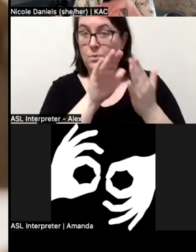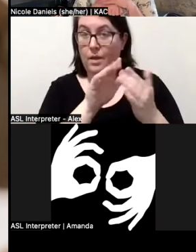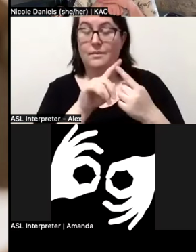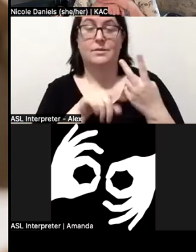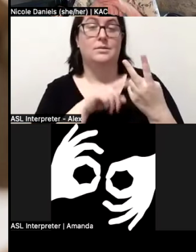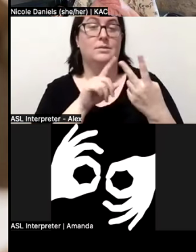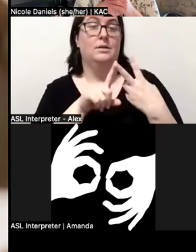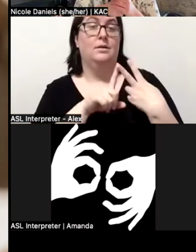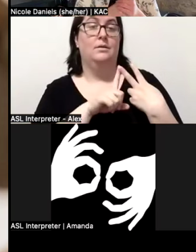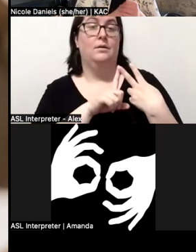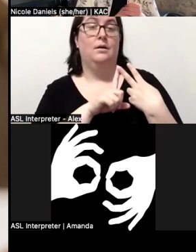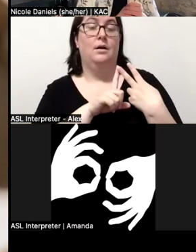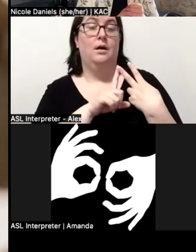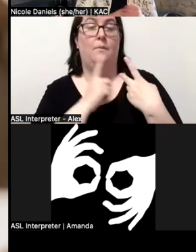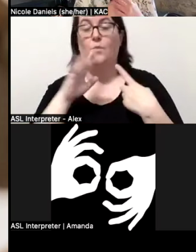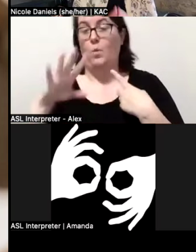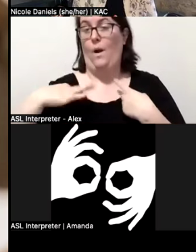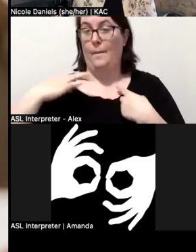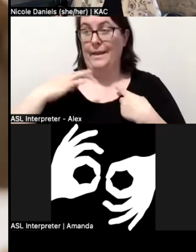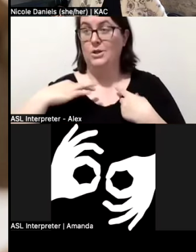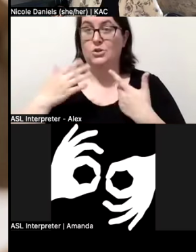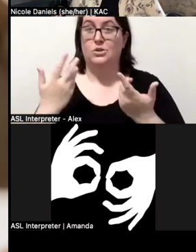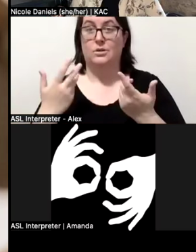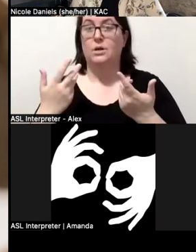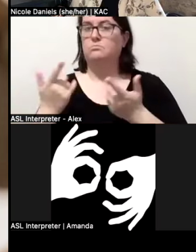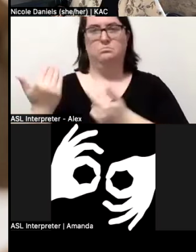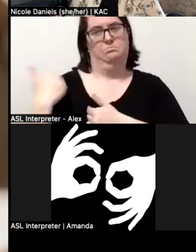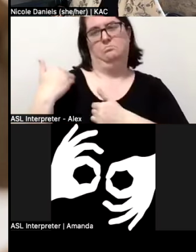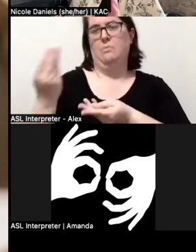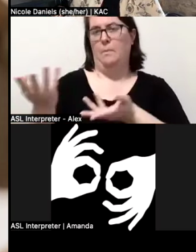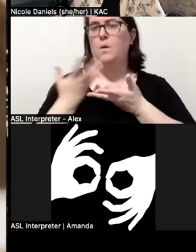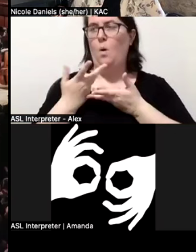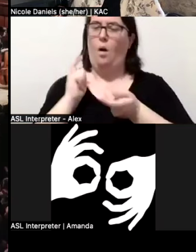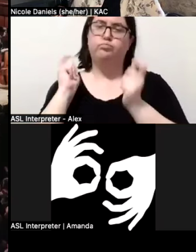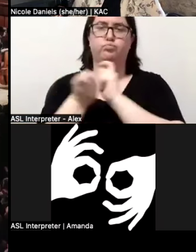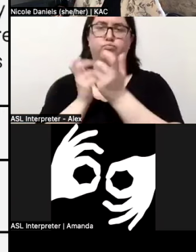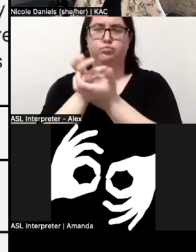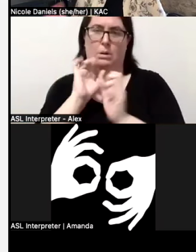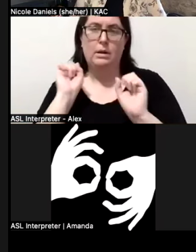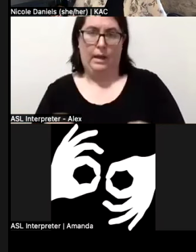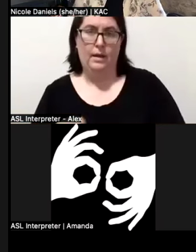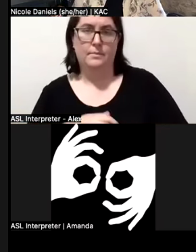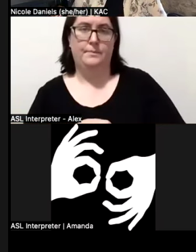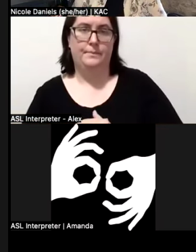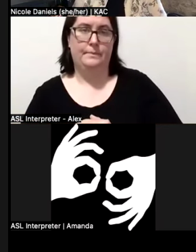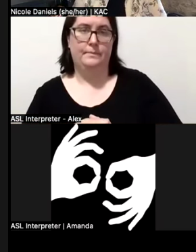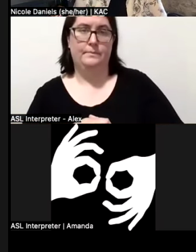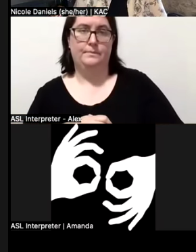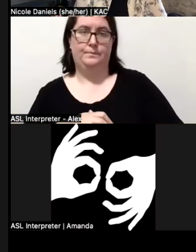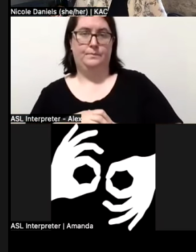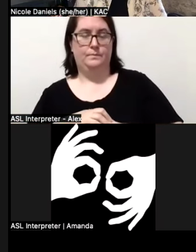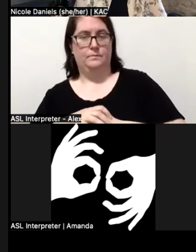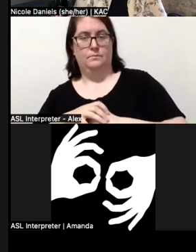methods, for components of an application can be considered upon request. So please contact us if there's another way we can make the